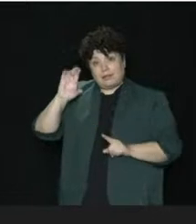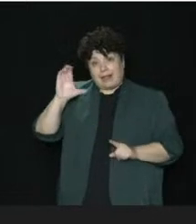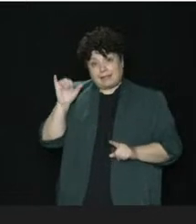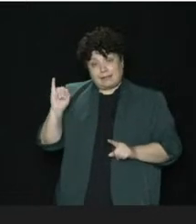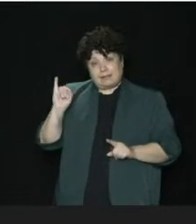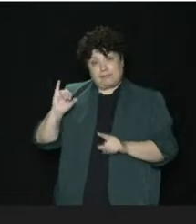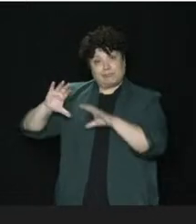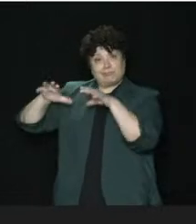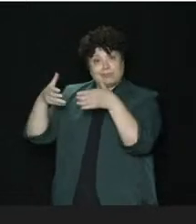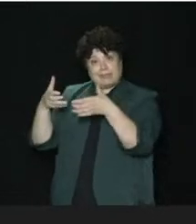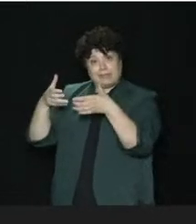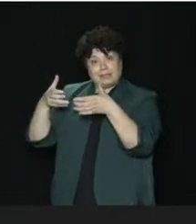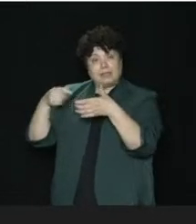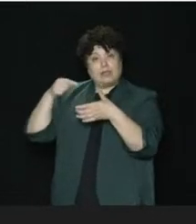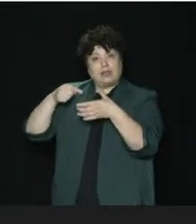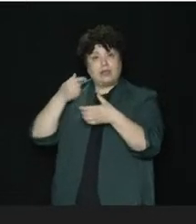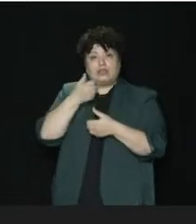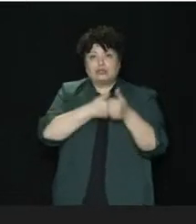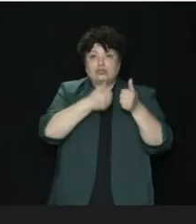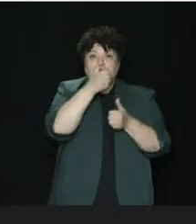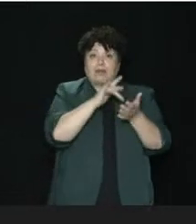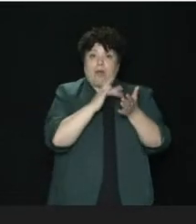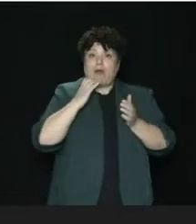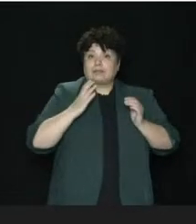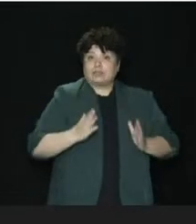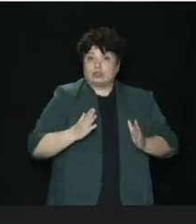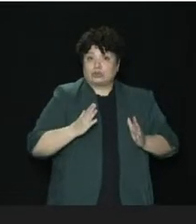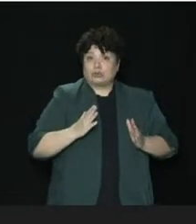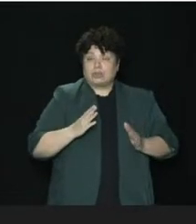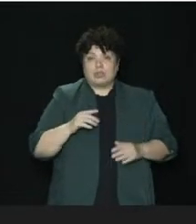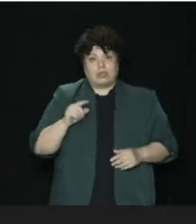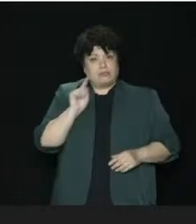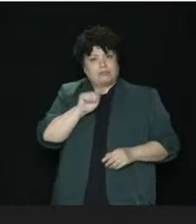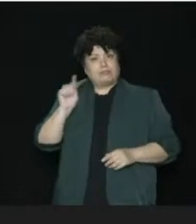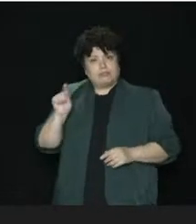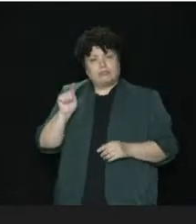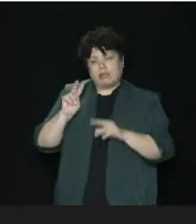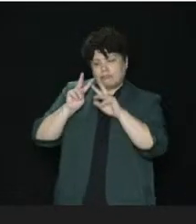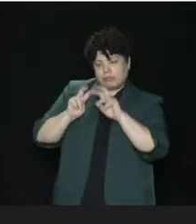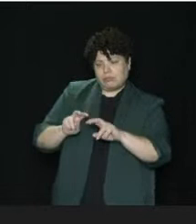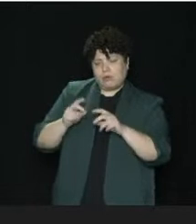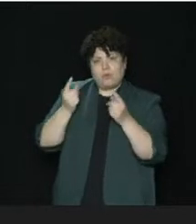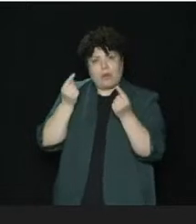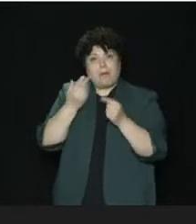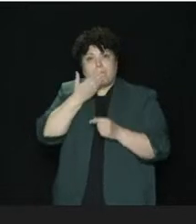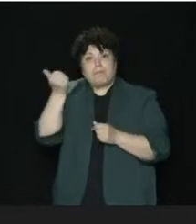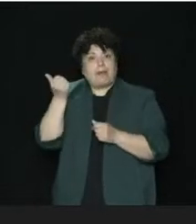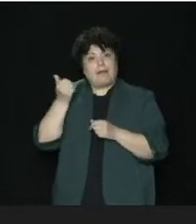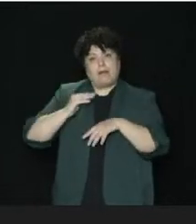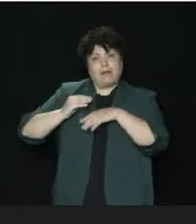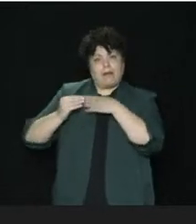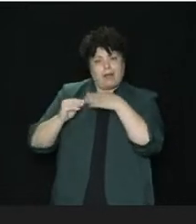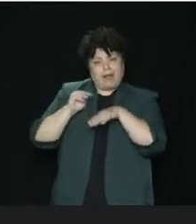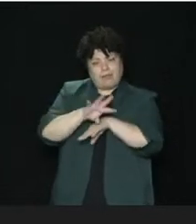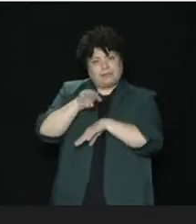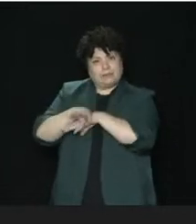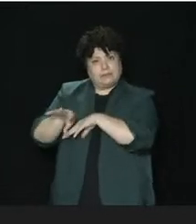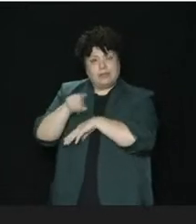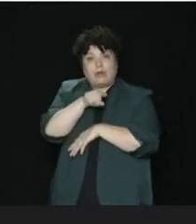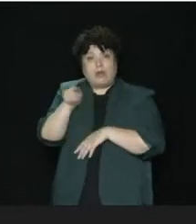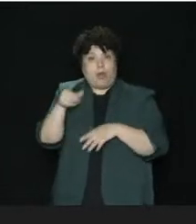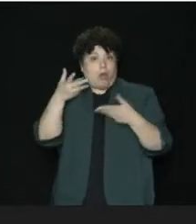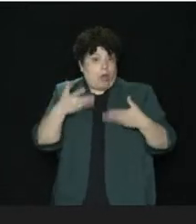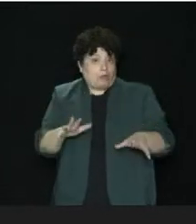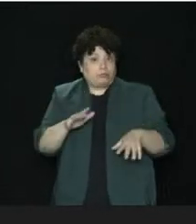on Immunization and the chief medical officers will also look at what is the best advice going forwards for those who already received